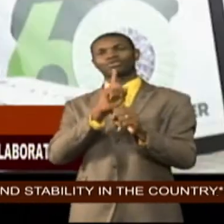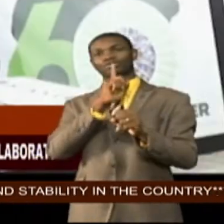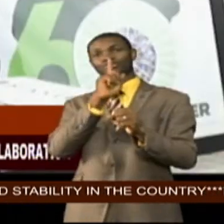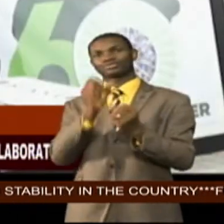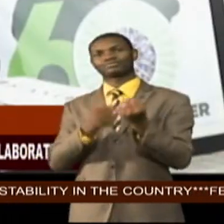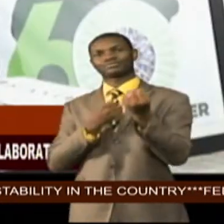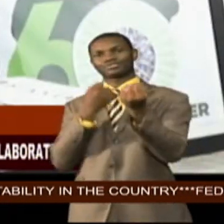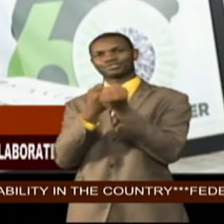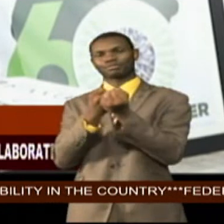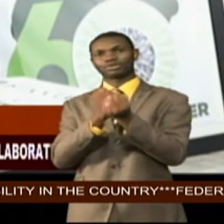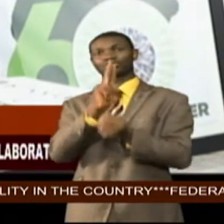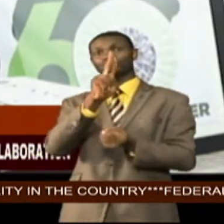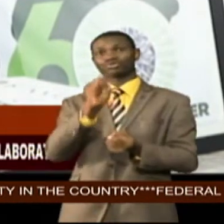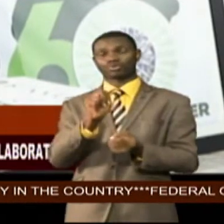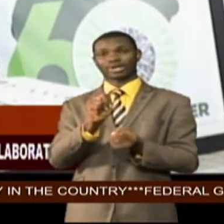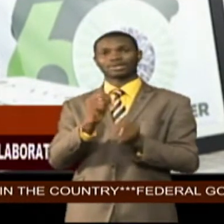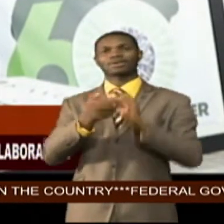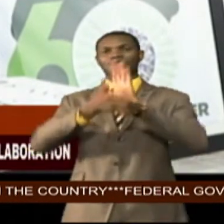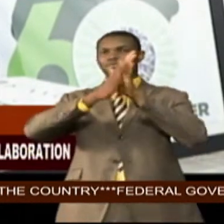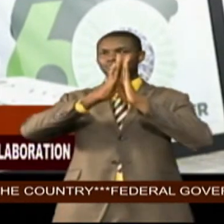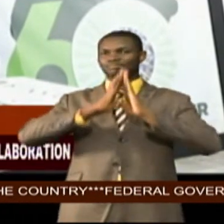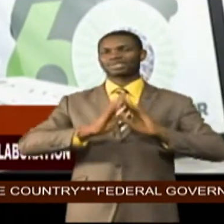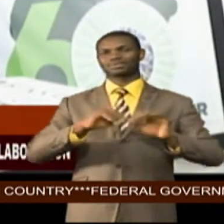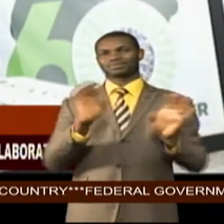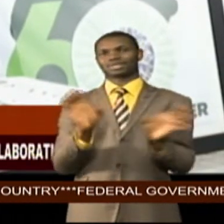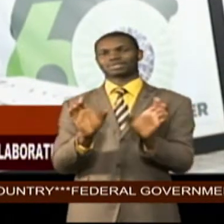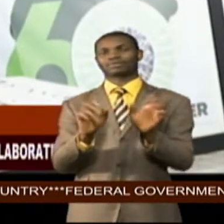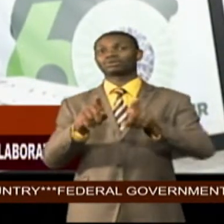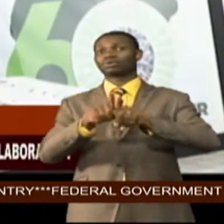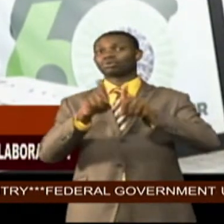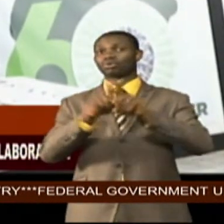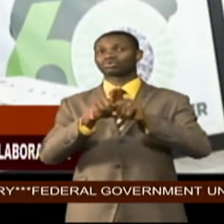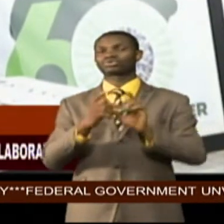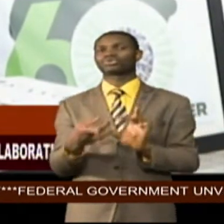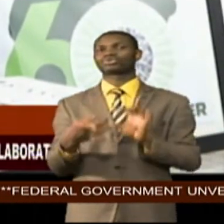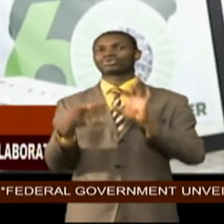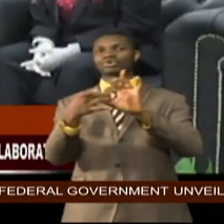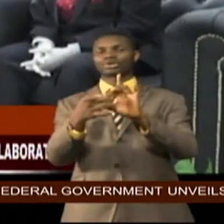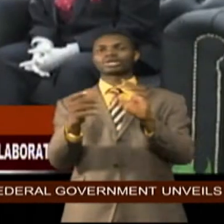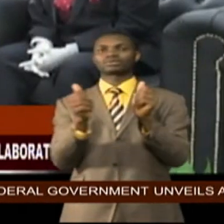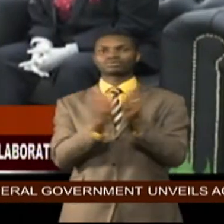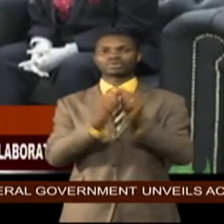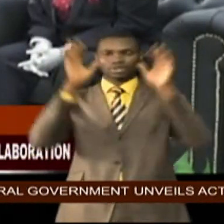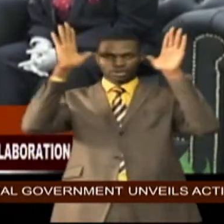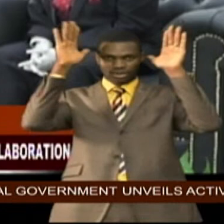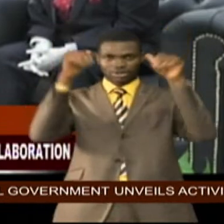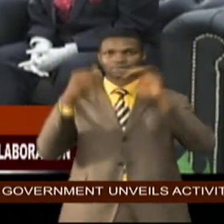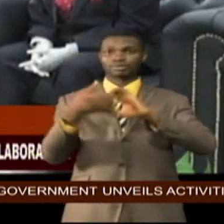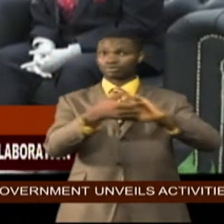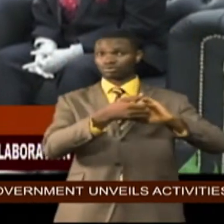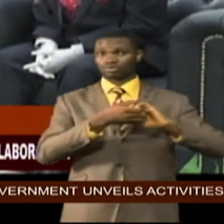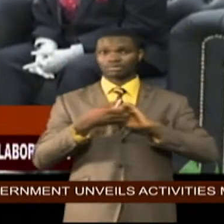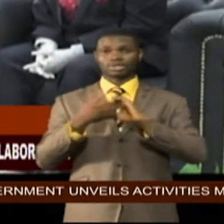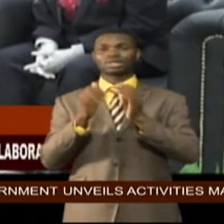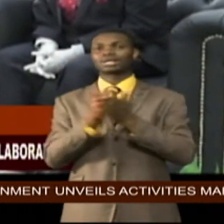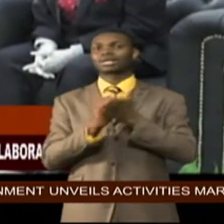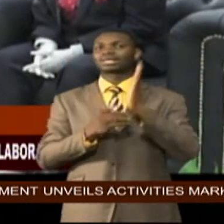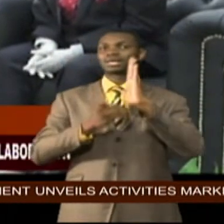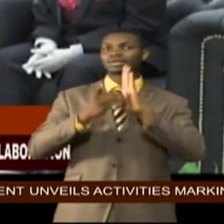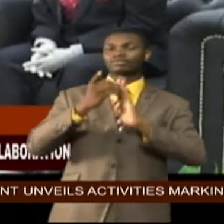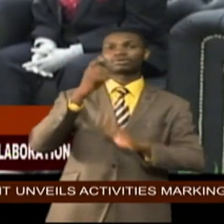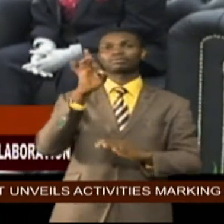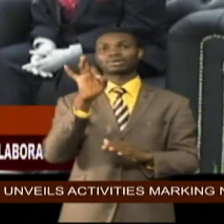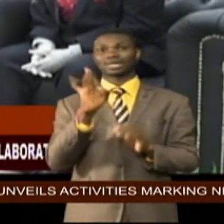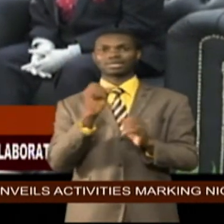Nations peacekeeping operations, and they belong to the Commonwealth, the Organization of Islamic Cooperation, the Developing 8 Countries,